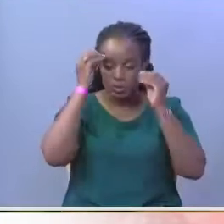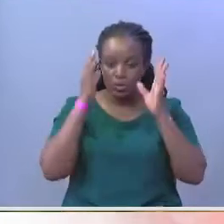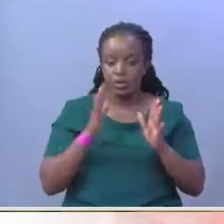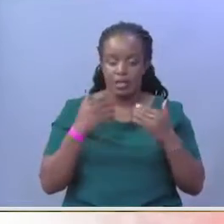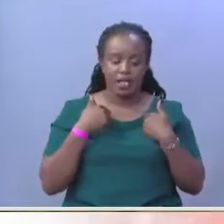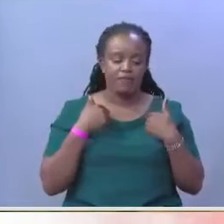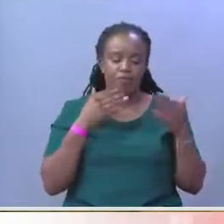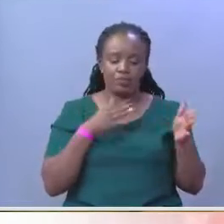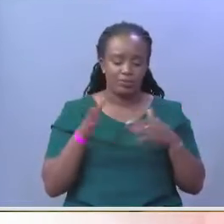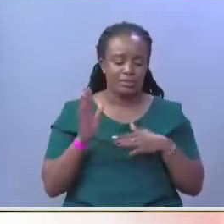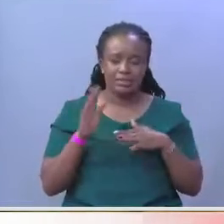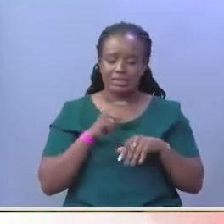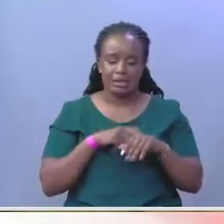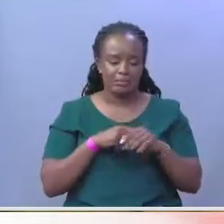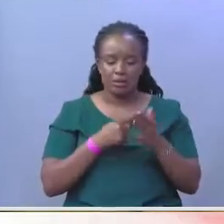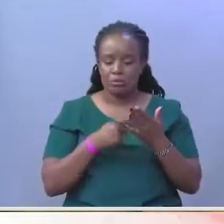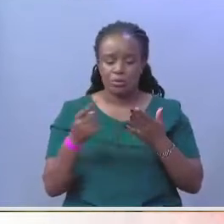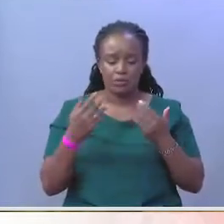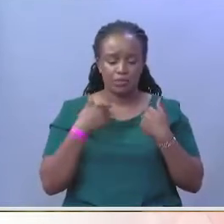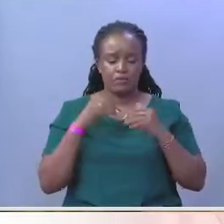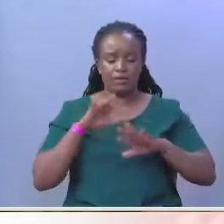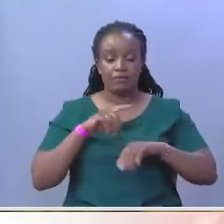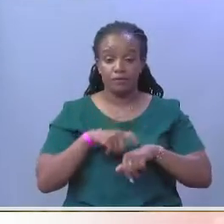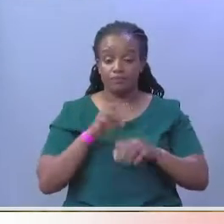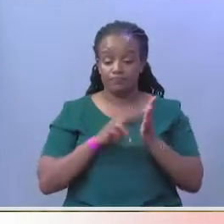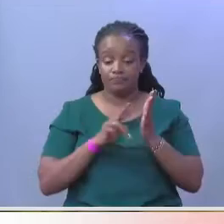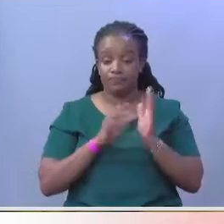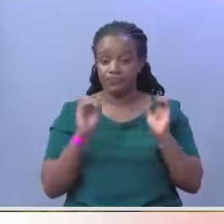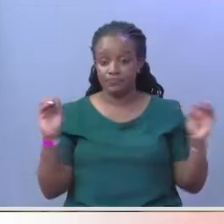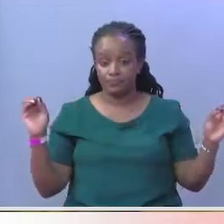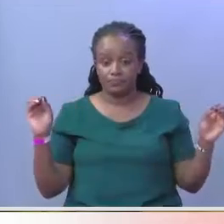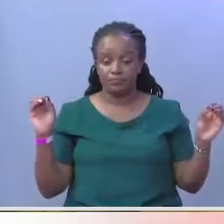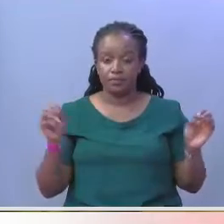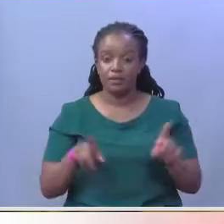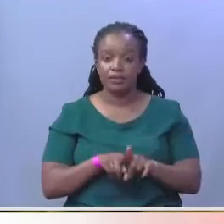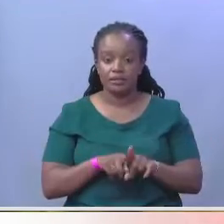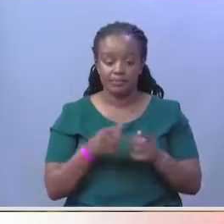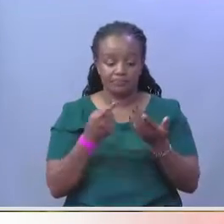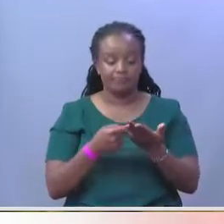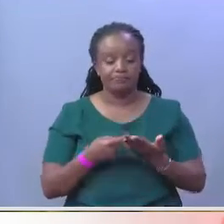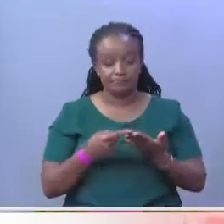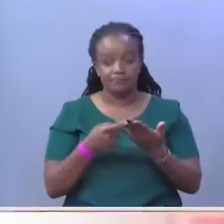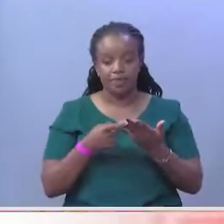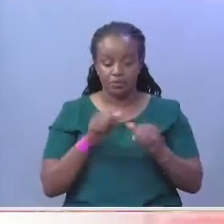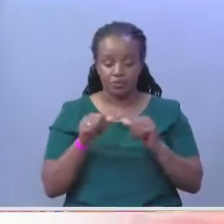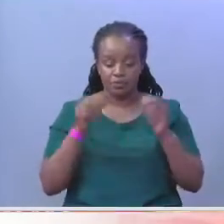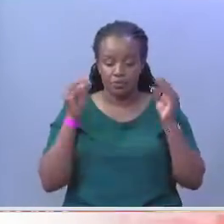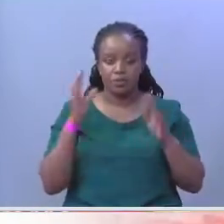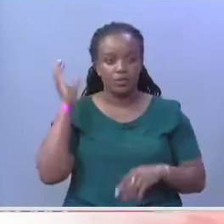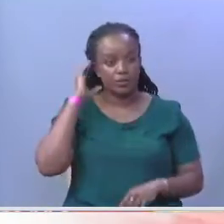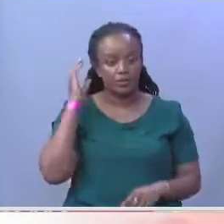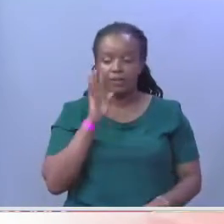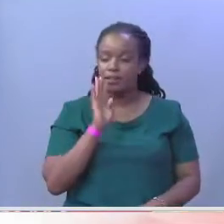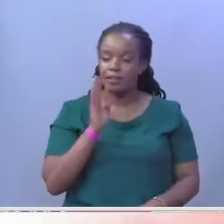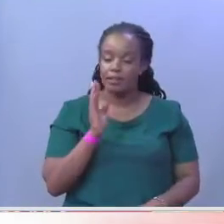week to find time to register. We also address the students in colleges. Speaking during a